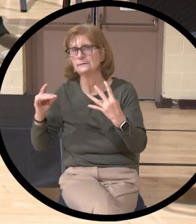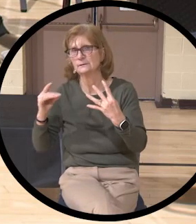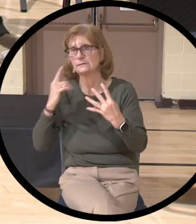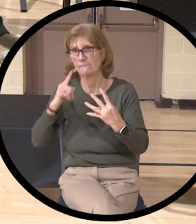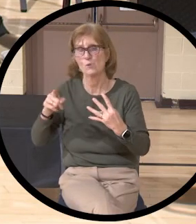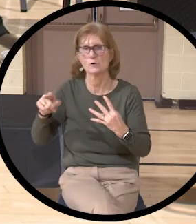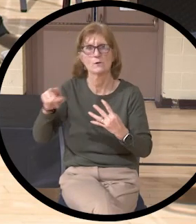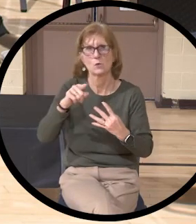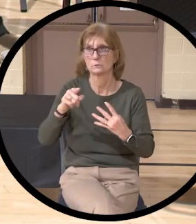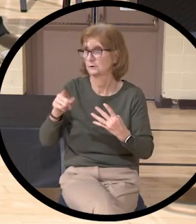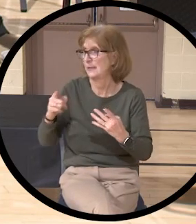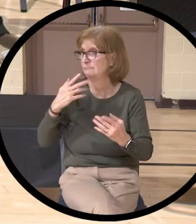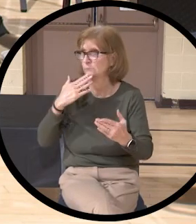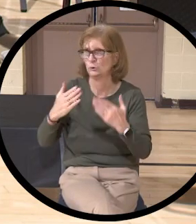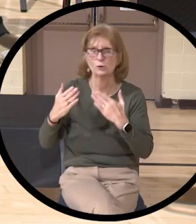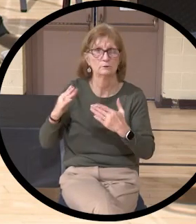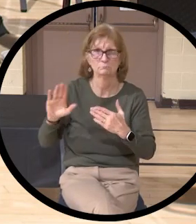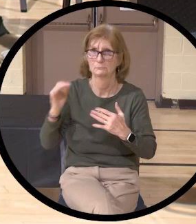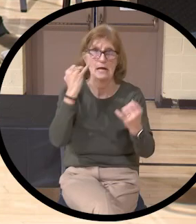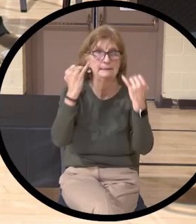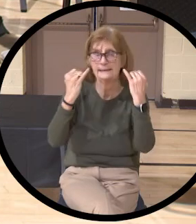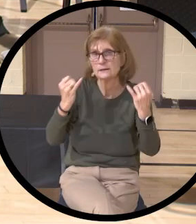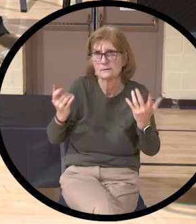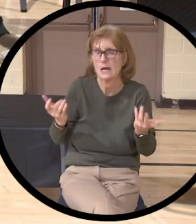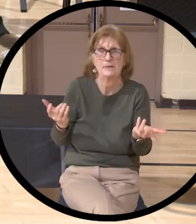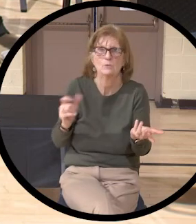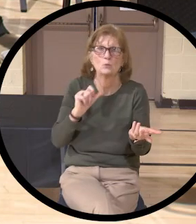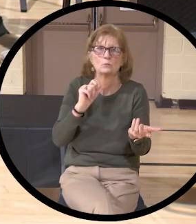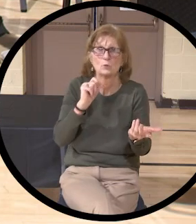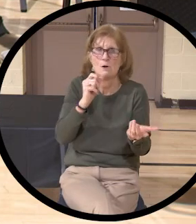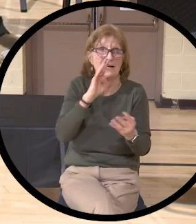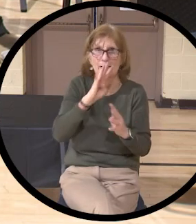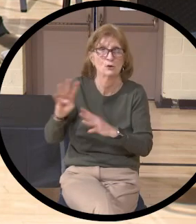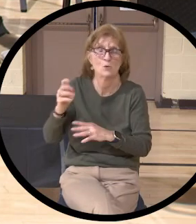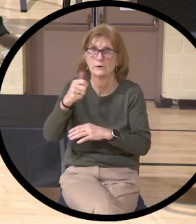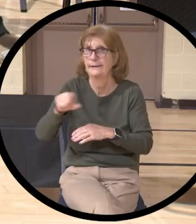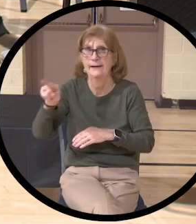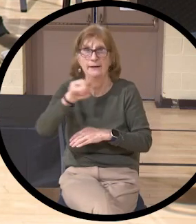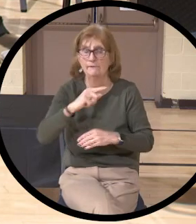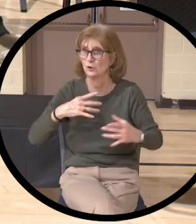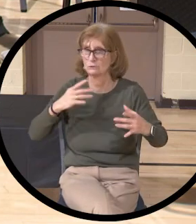and not off the table, especially with future projects. Thanks.